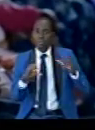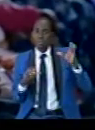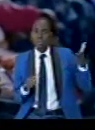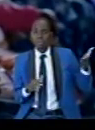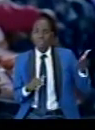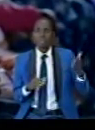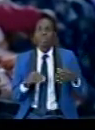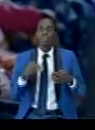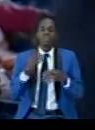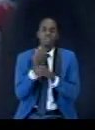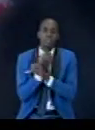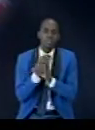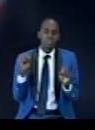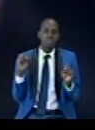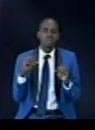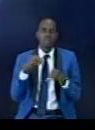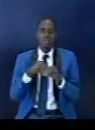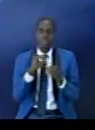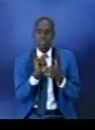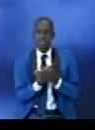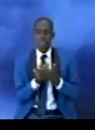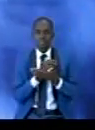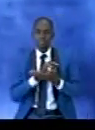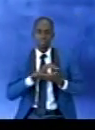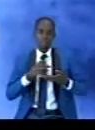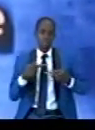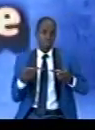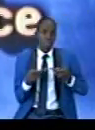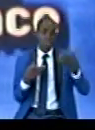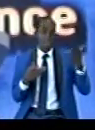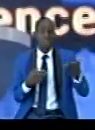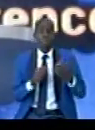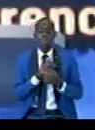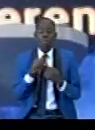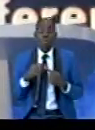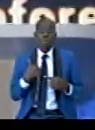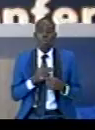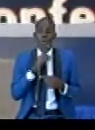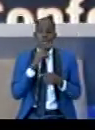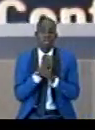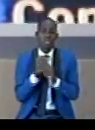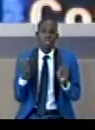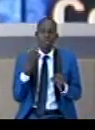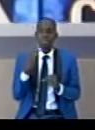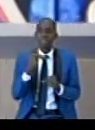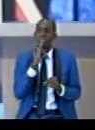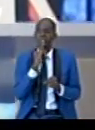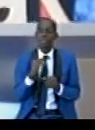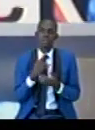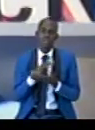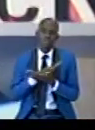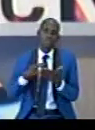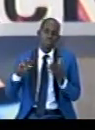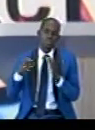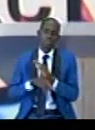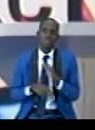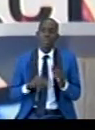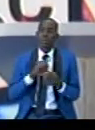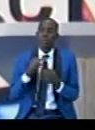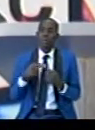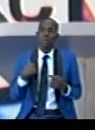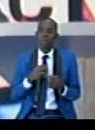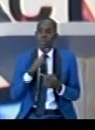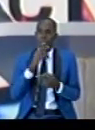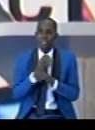in that verse. When we are saved, there is righteousness. When we are saved, there is the turning around of